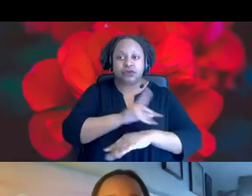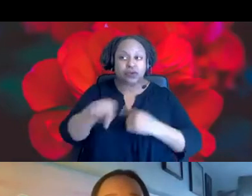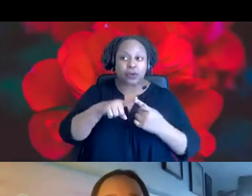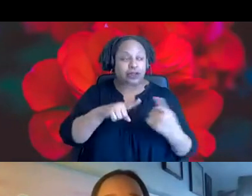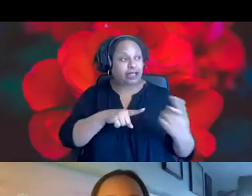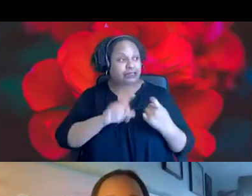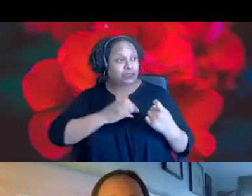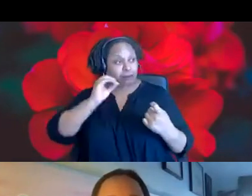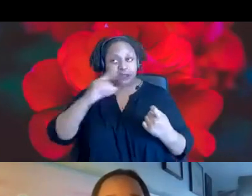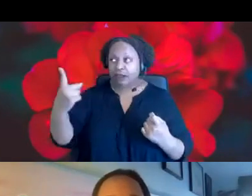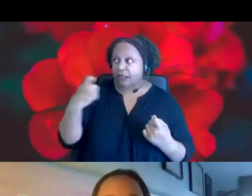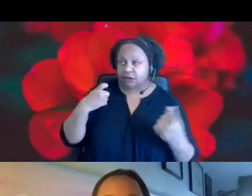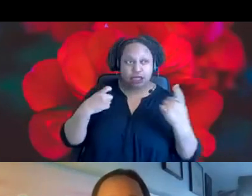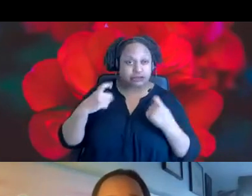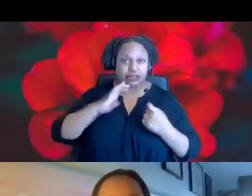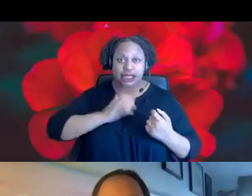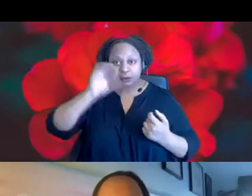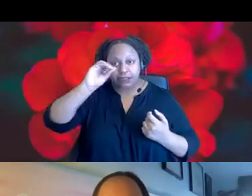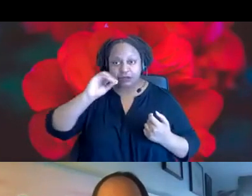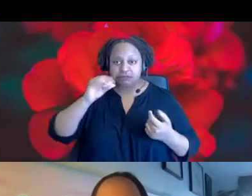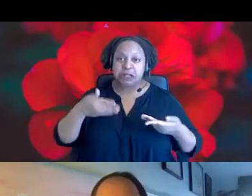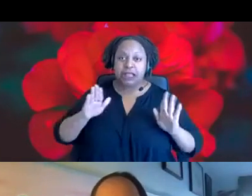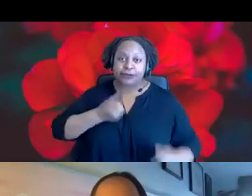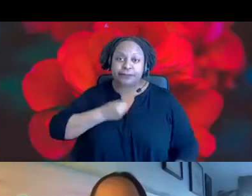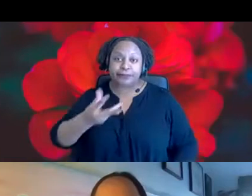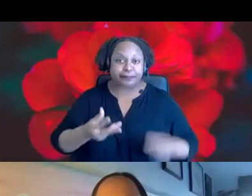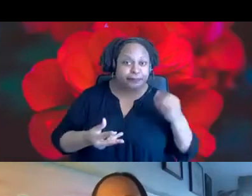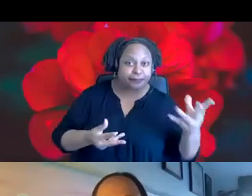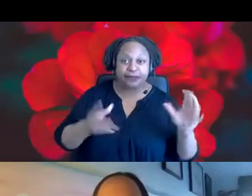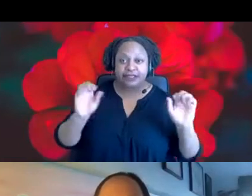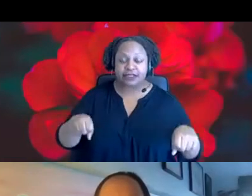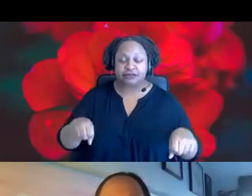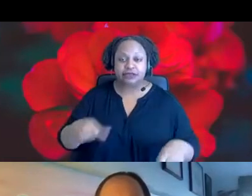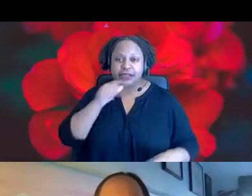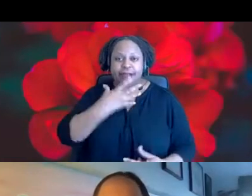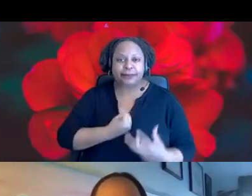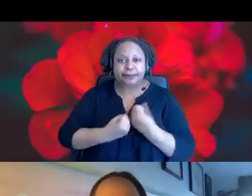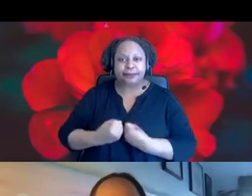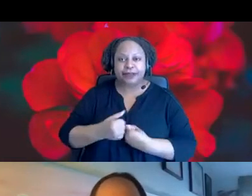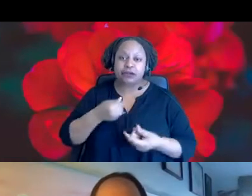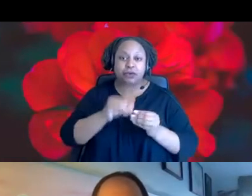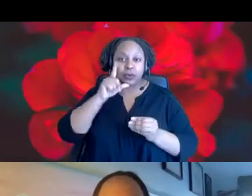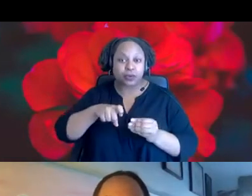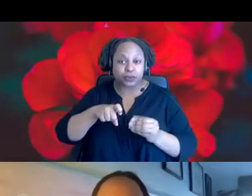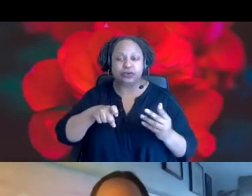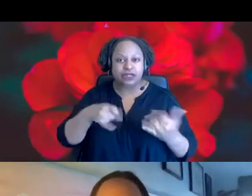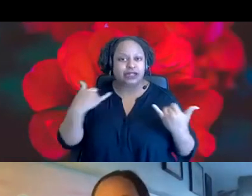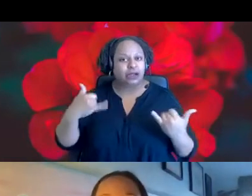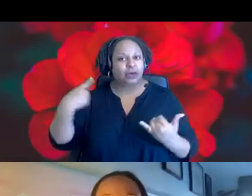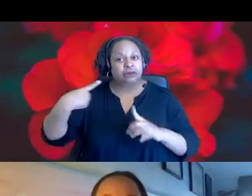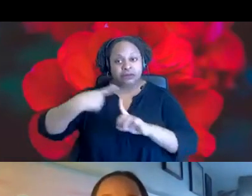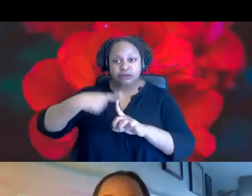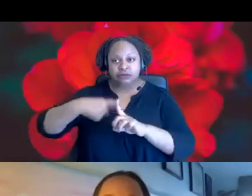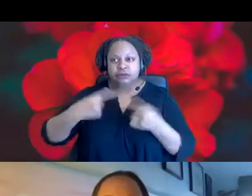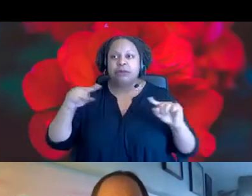opinion, we really are allowed to give it. And that is a positive part of this whole thing, is just learning